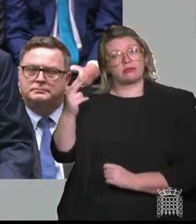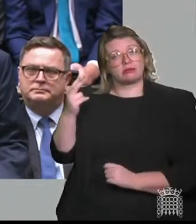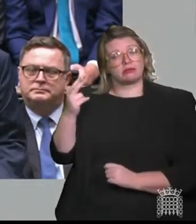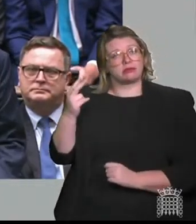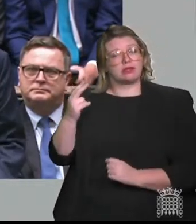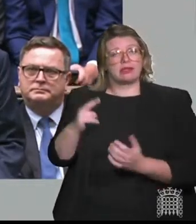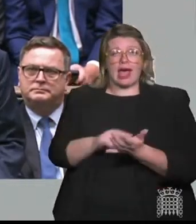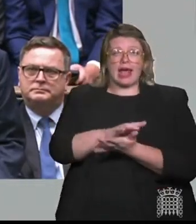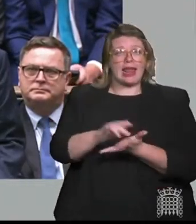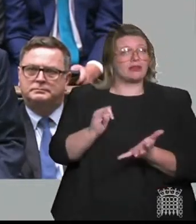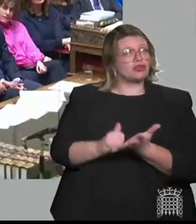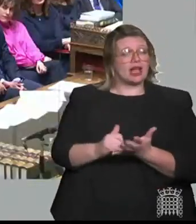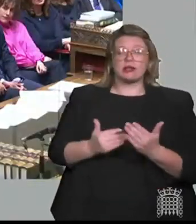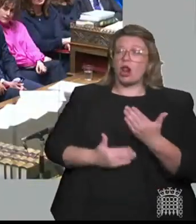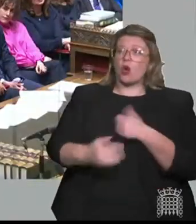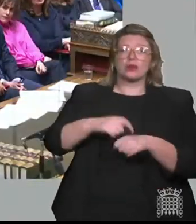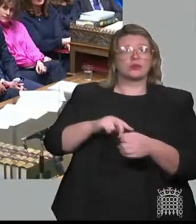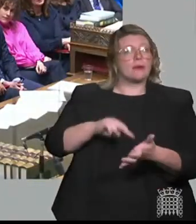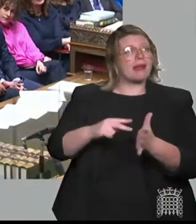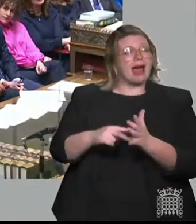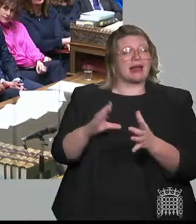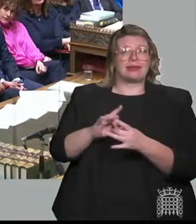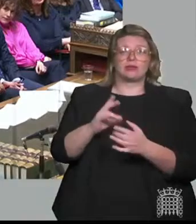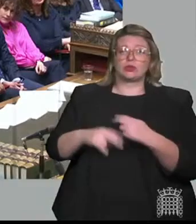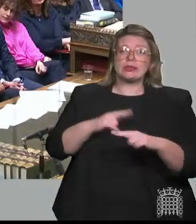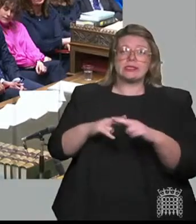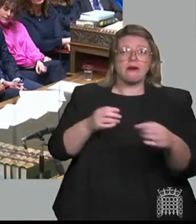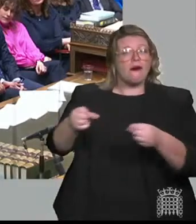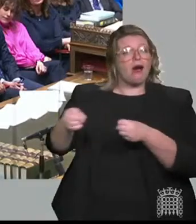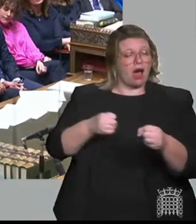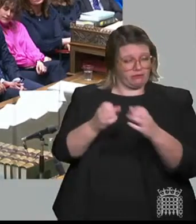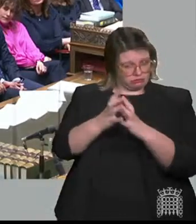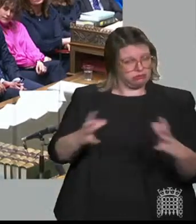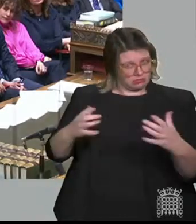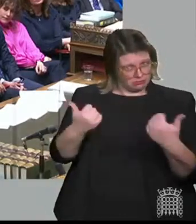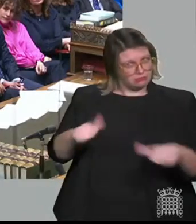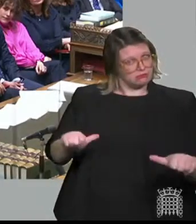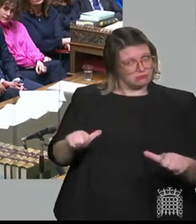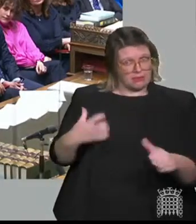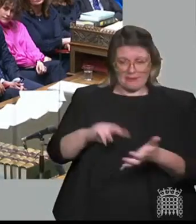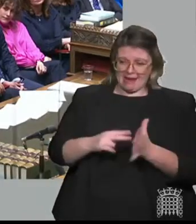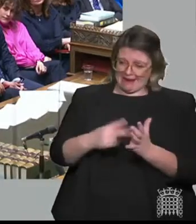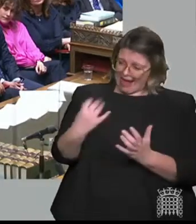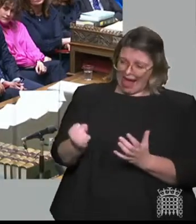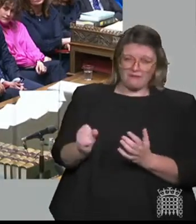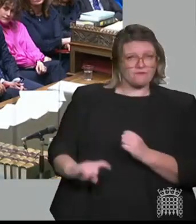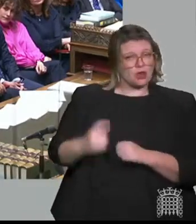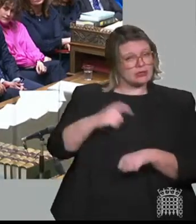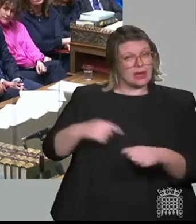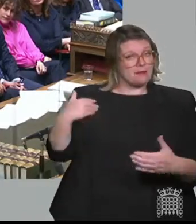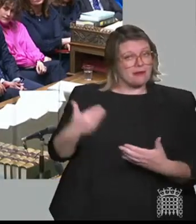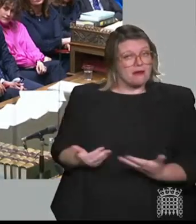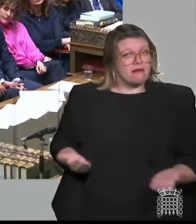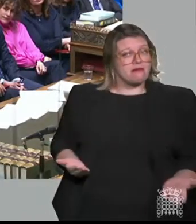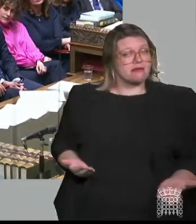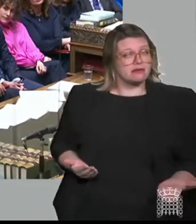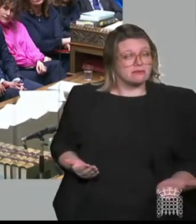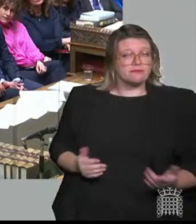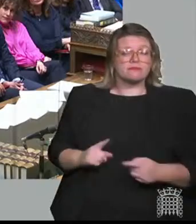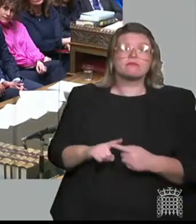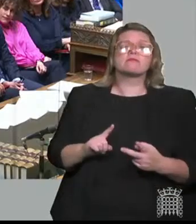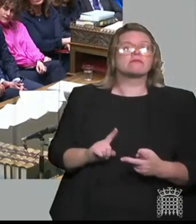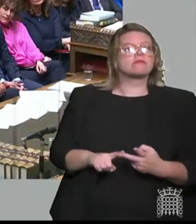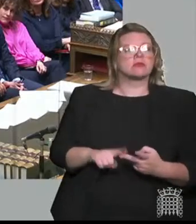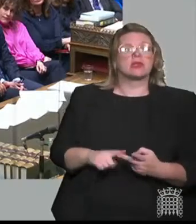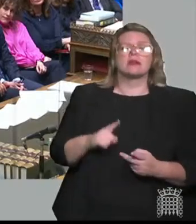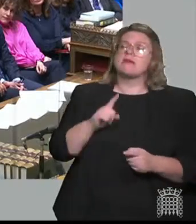ever long-term workforce plan, as I promised to do a year ago. We're also tackling the biggest single preventable cause